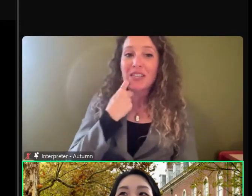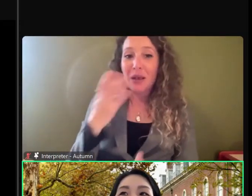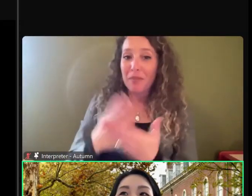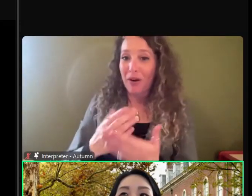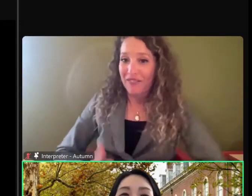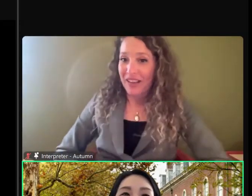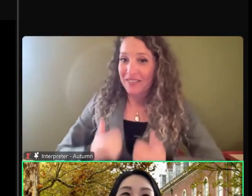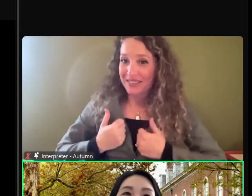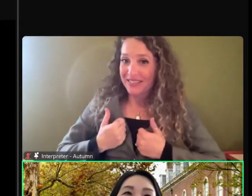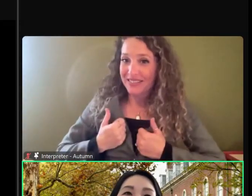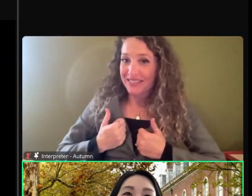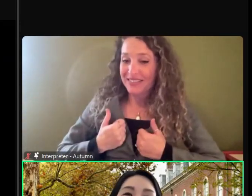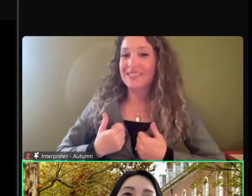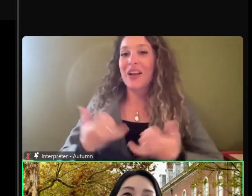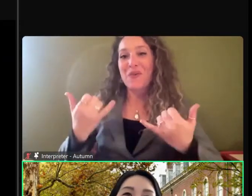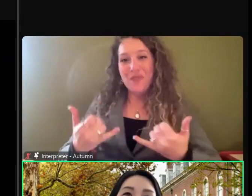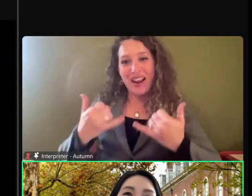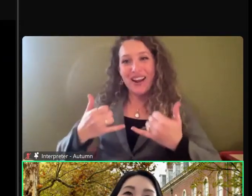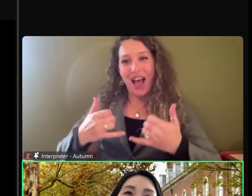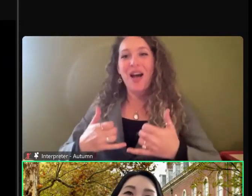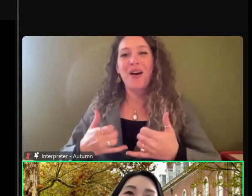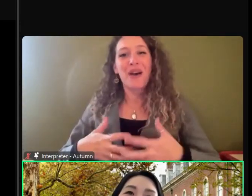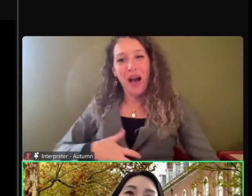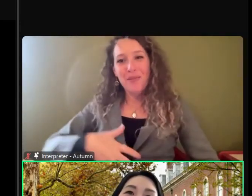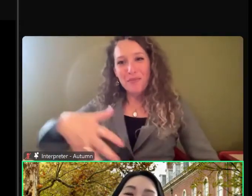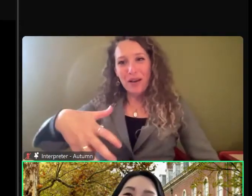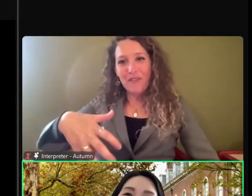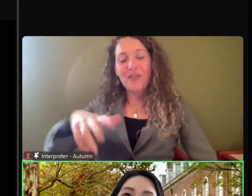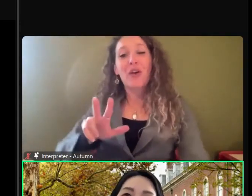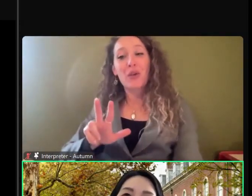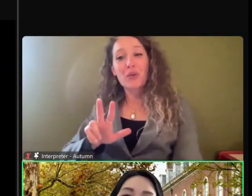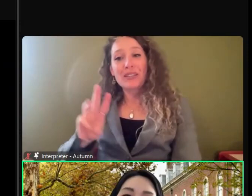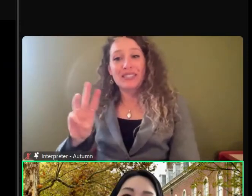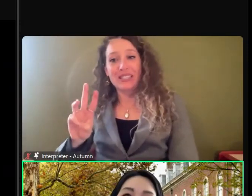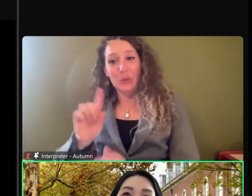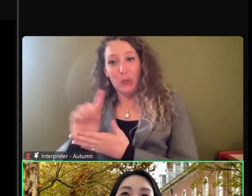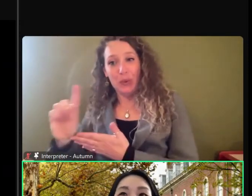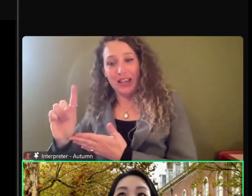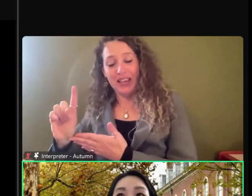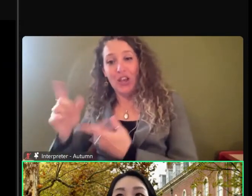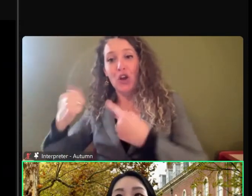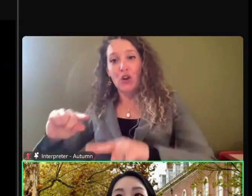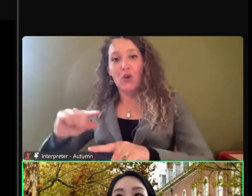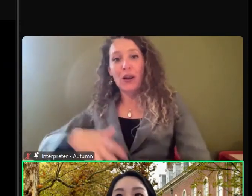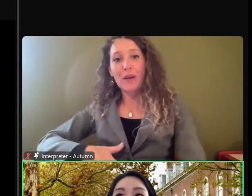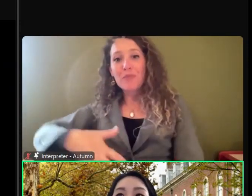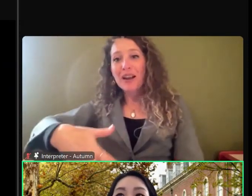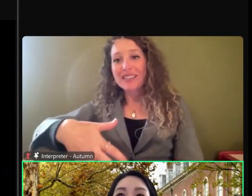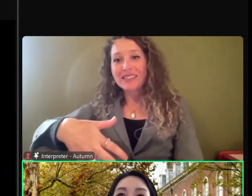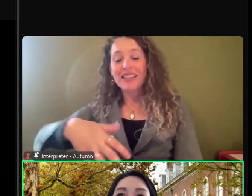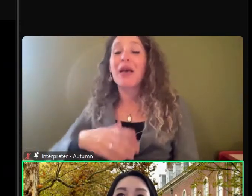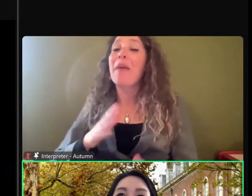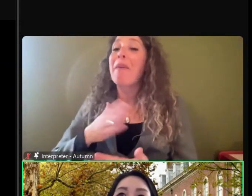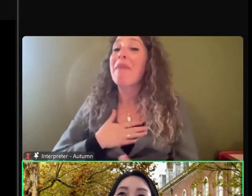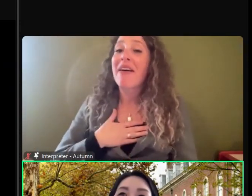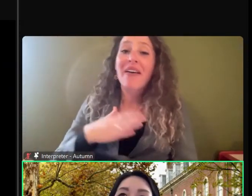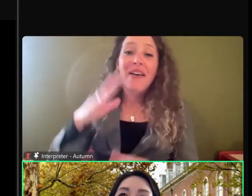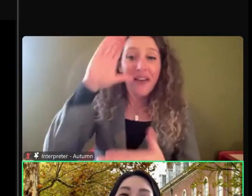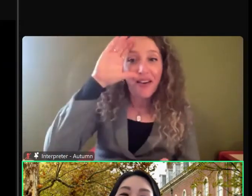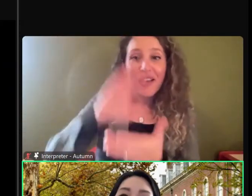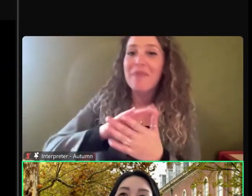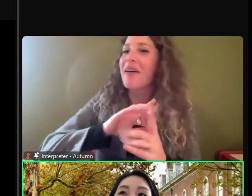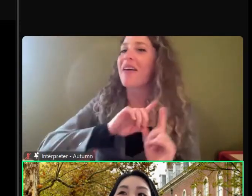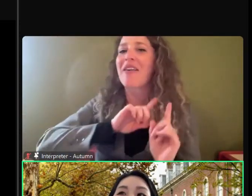I'm currently 36 weeks pregnant, and throughout this pregnancy, my husband has accompanied me